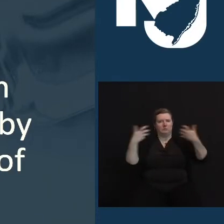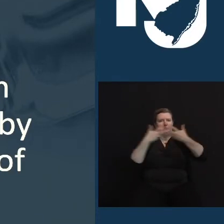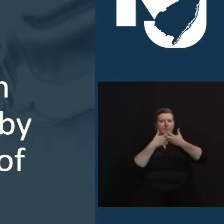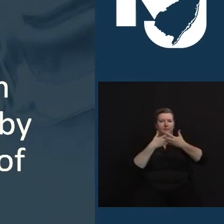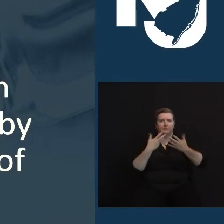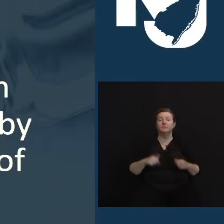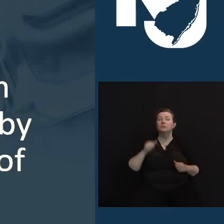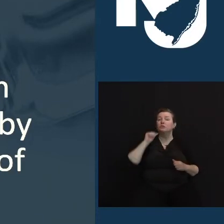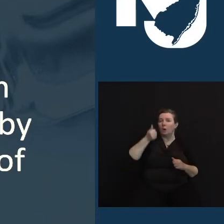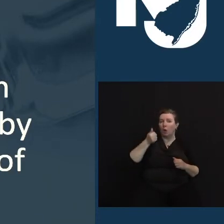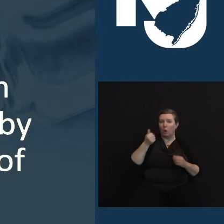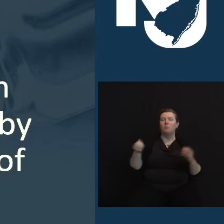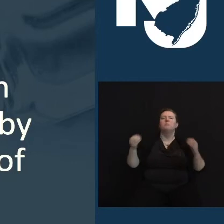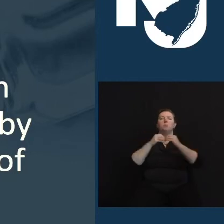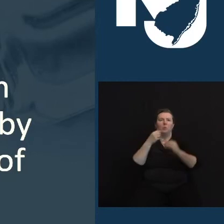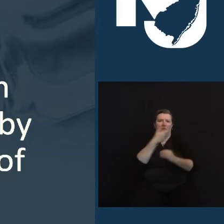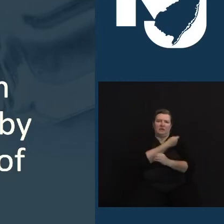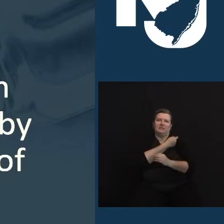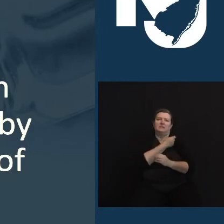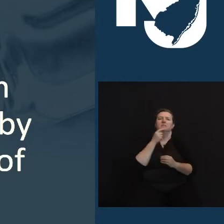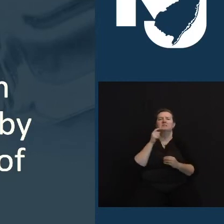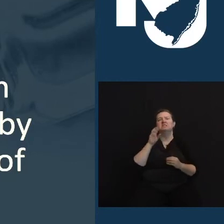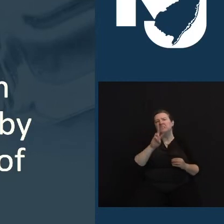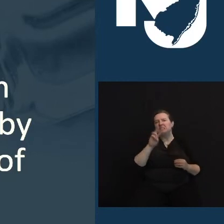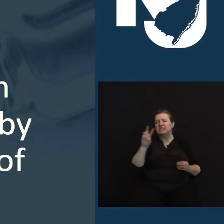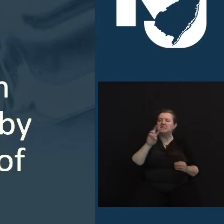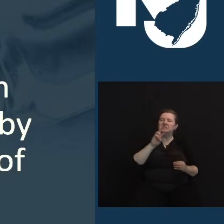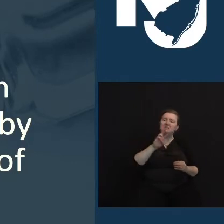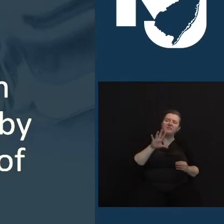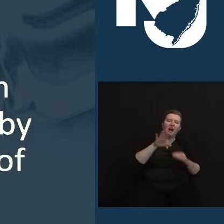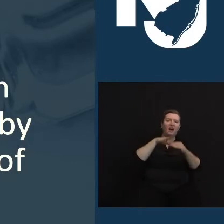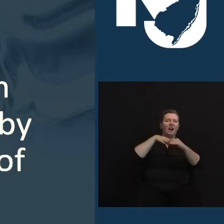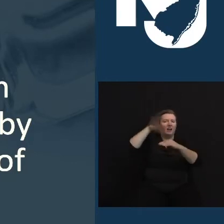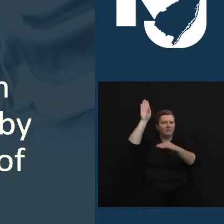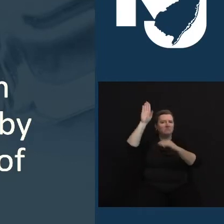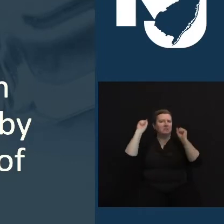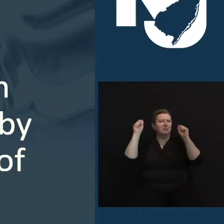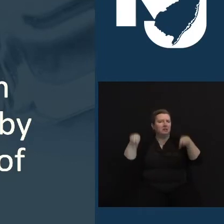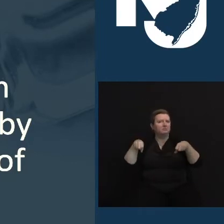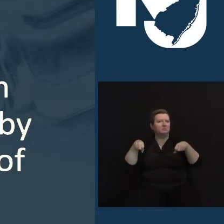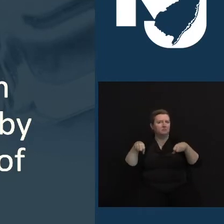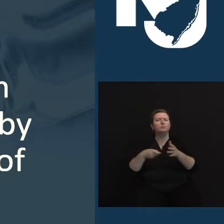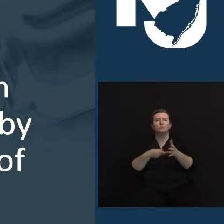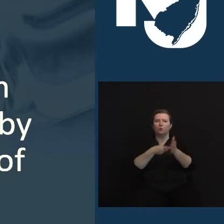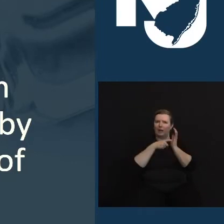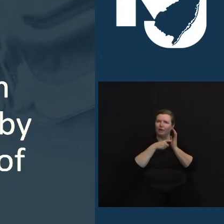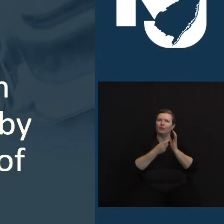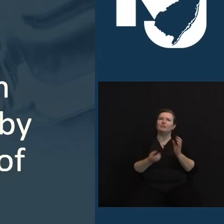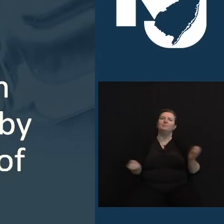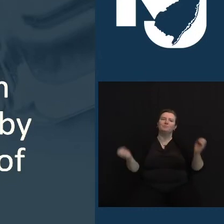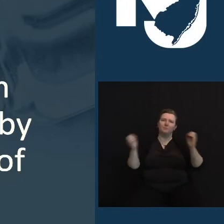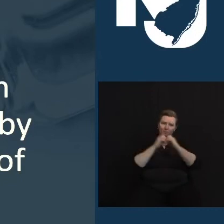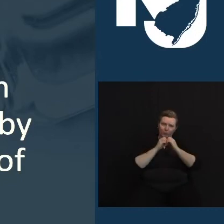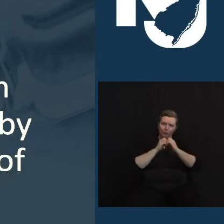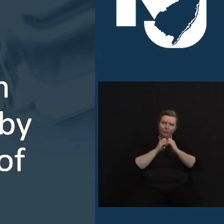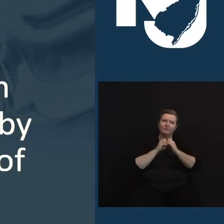demand. But Judy, I'll get to this in a minute. We've got 260-odd distribution points that you've planned. That number's going